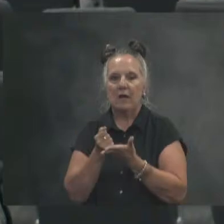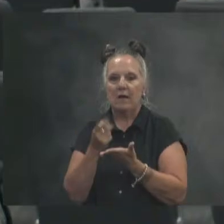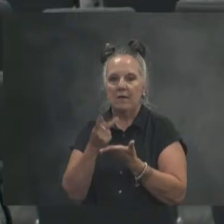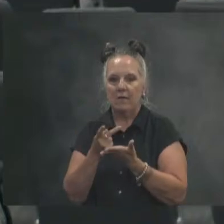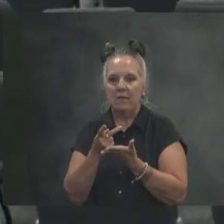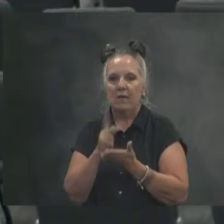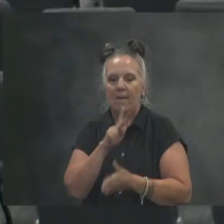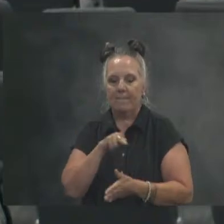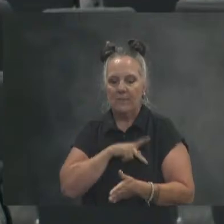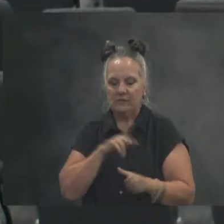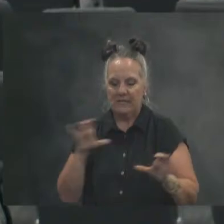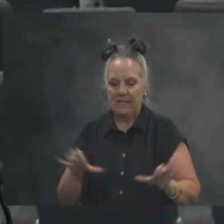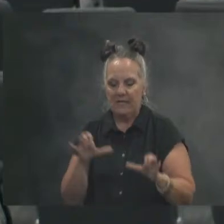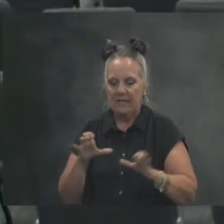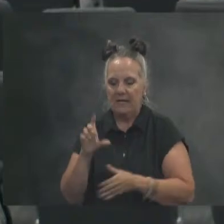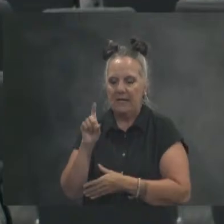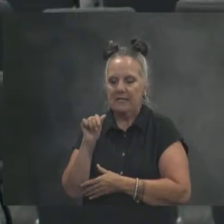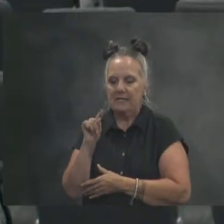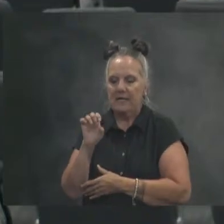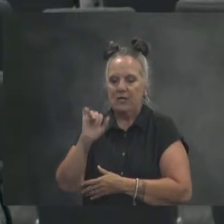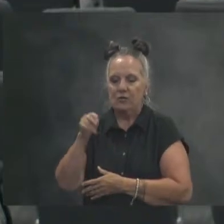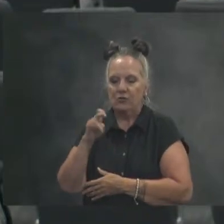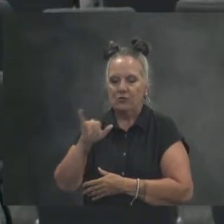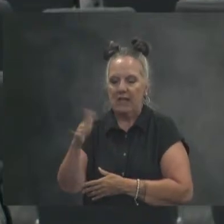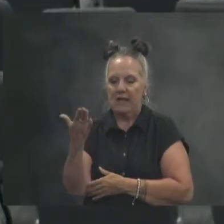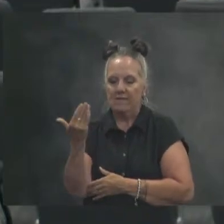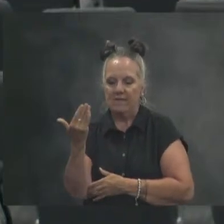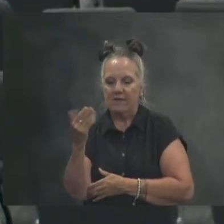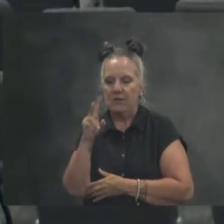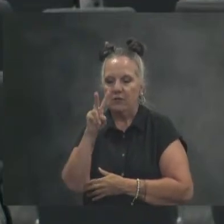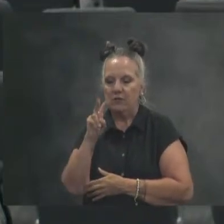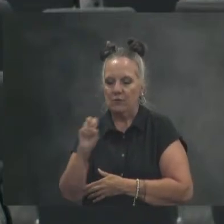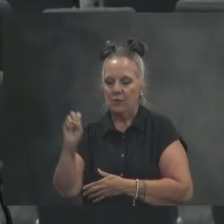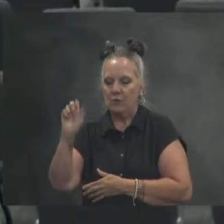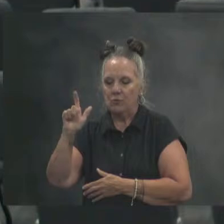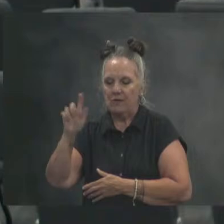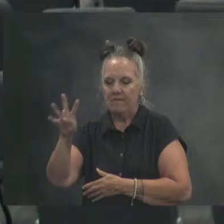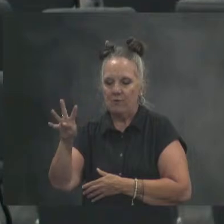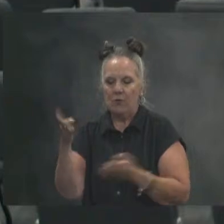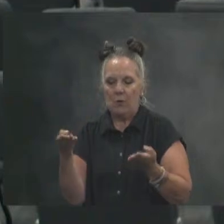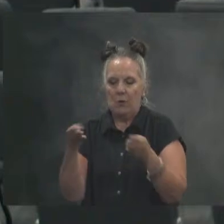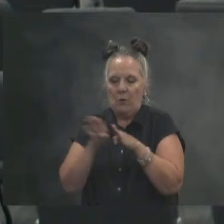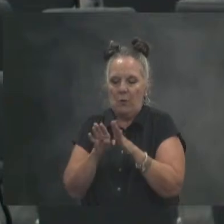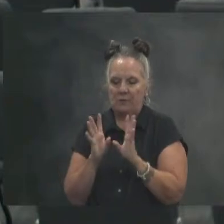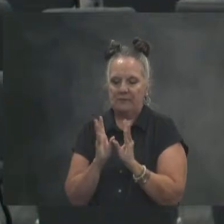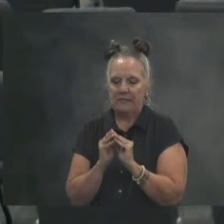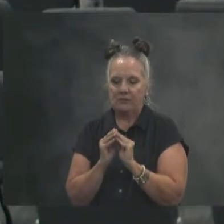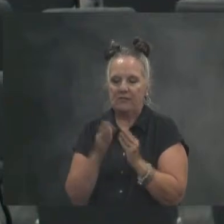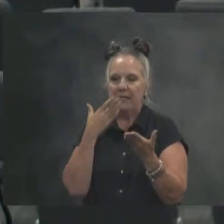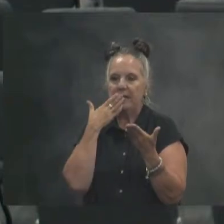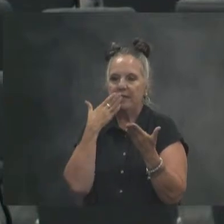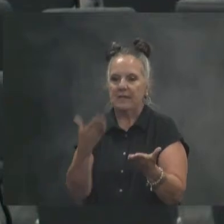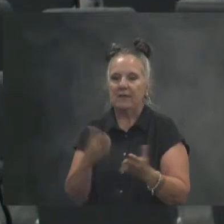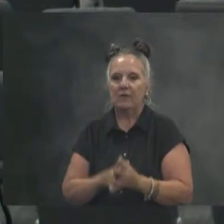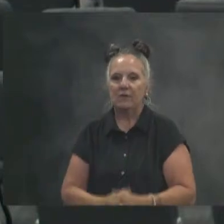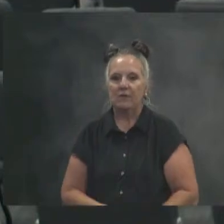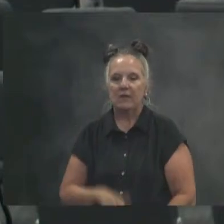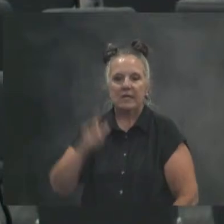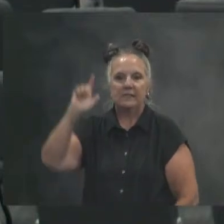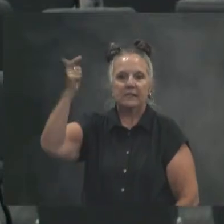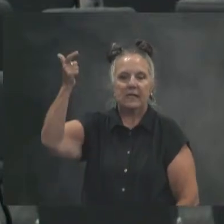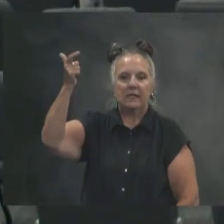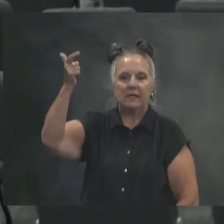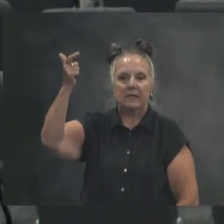personnel actions dated Tuesday, July 16, 2024, as presented in closed session. Thank you, Dr. Zentmeyer. Is there a second?